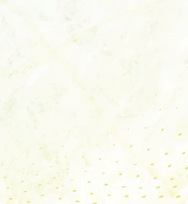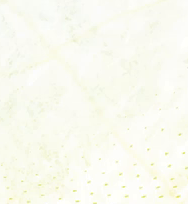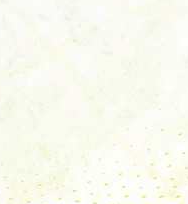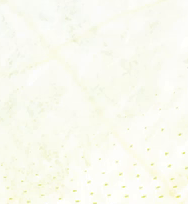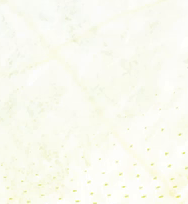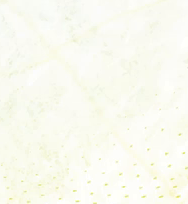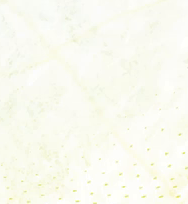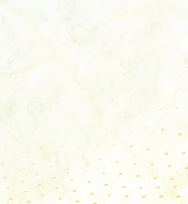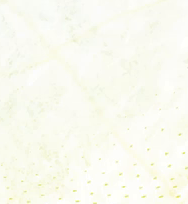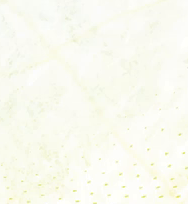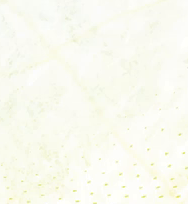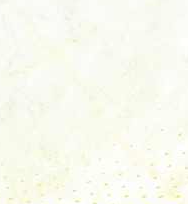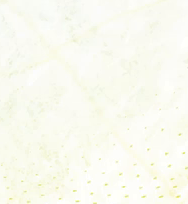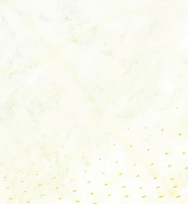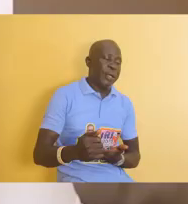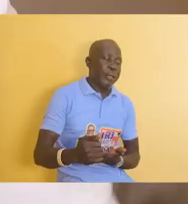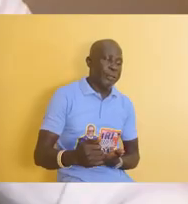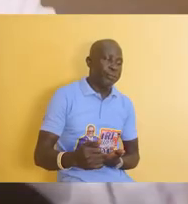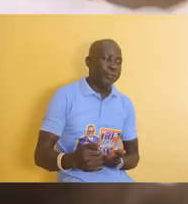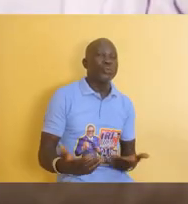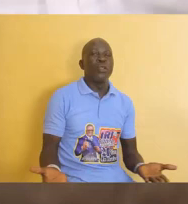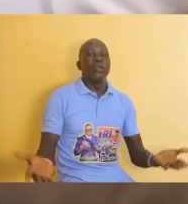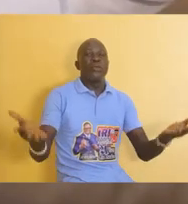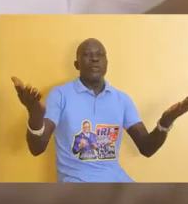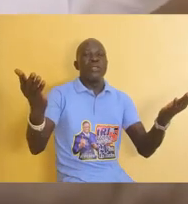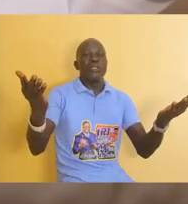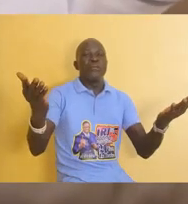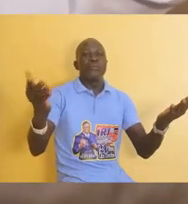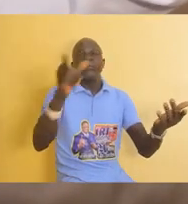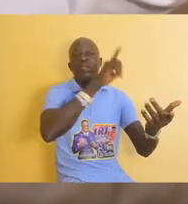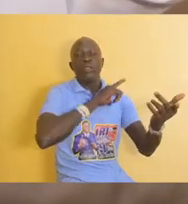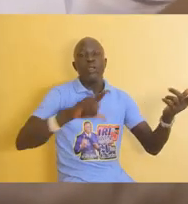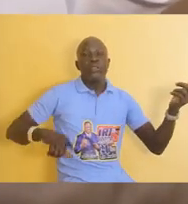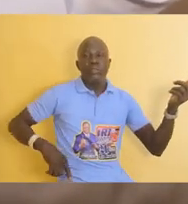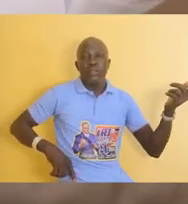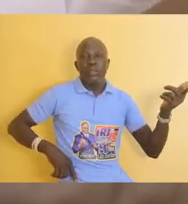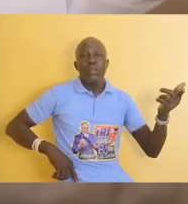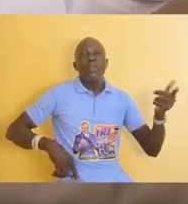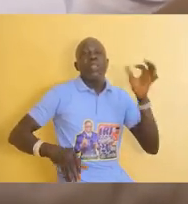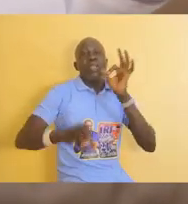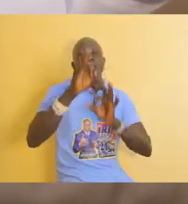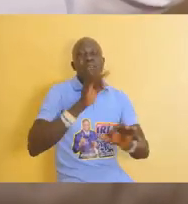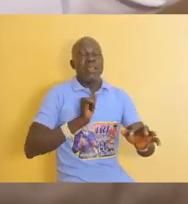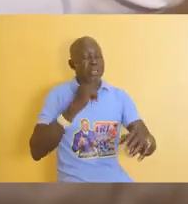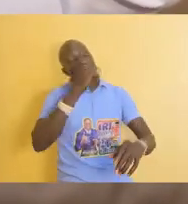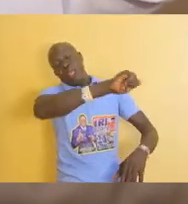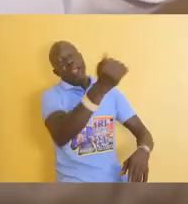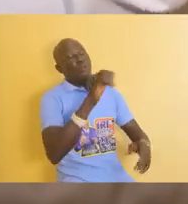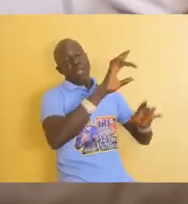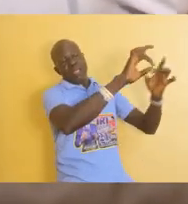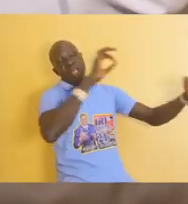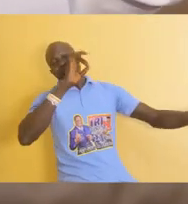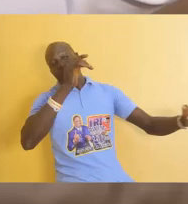bless you and your ministry in Jesus name thank you sir God bless you Lord ta ba ibi ti o fati yo mi lenu see where there is